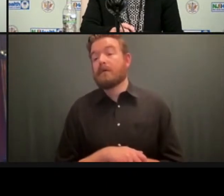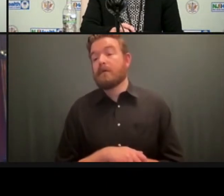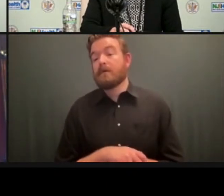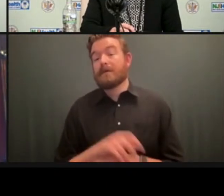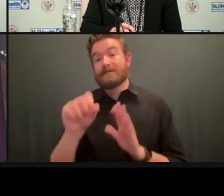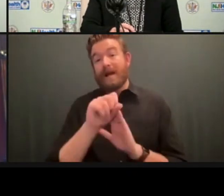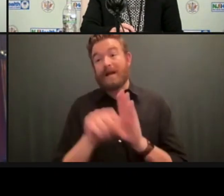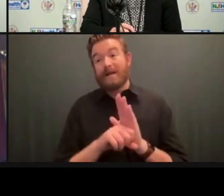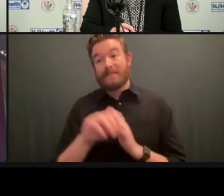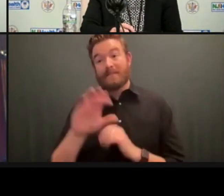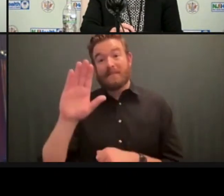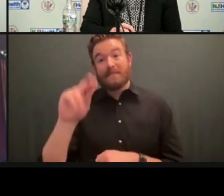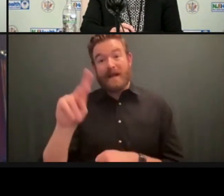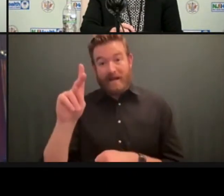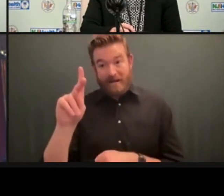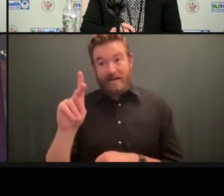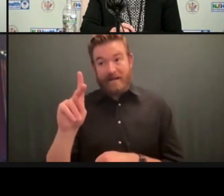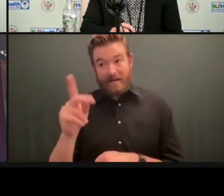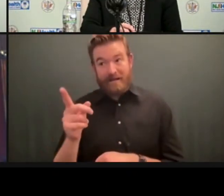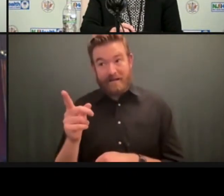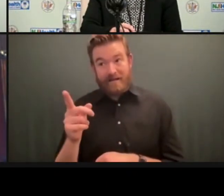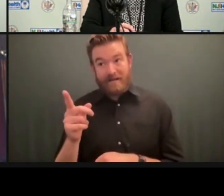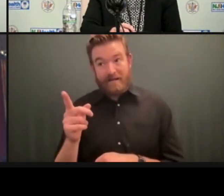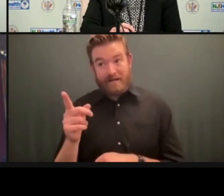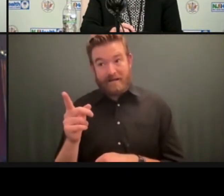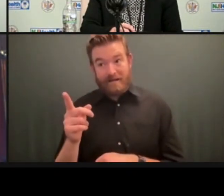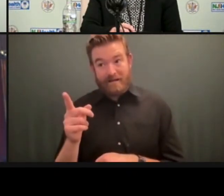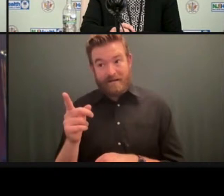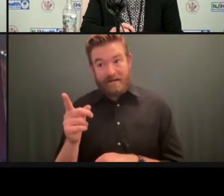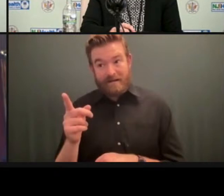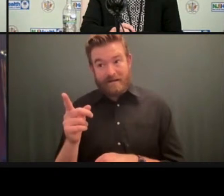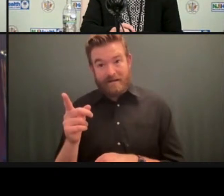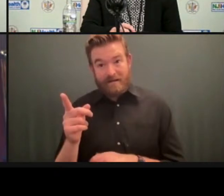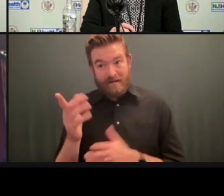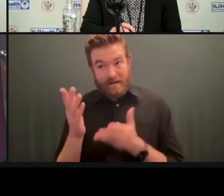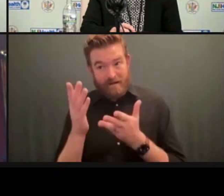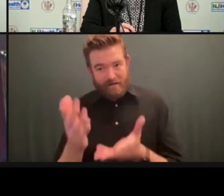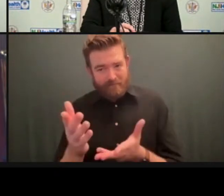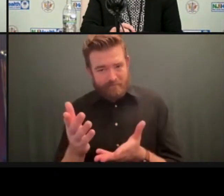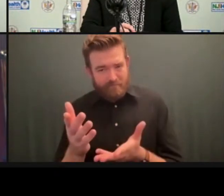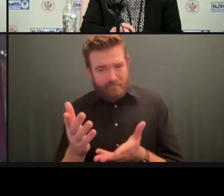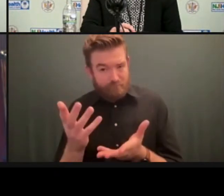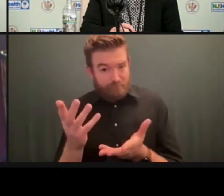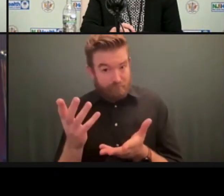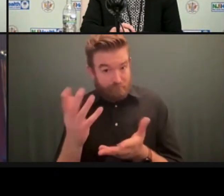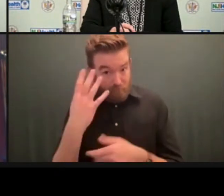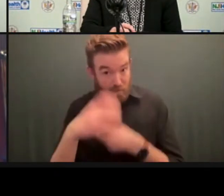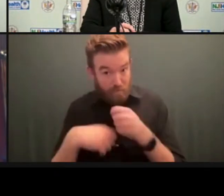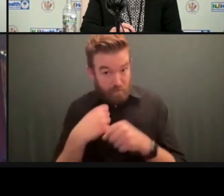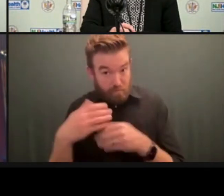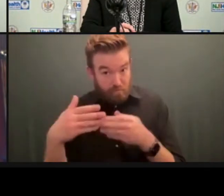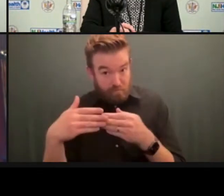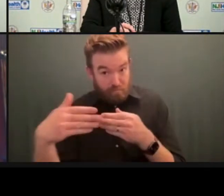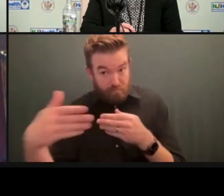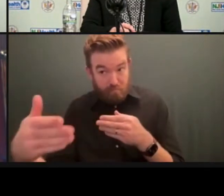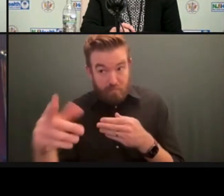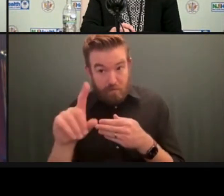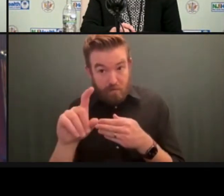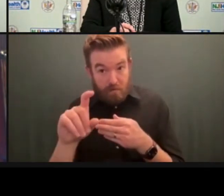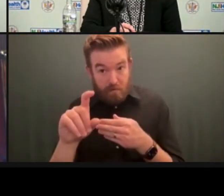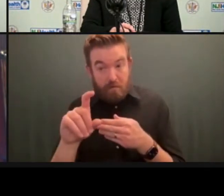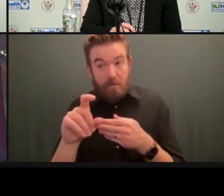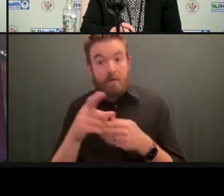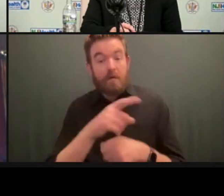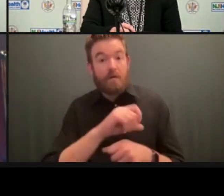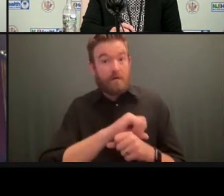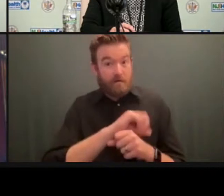that something that you could see happening in these next 4 years? Do you think the pandemic and its recession have demonstrated